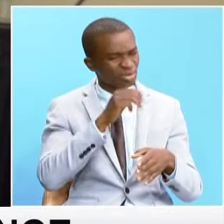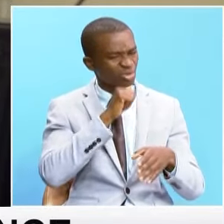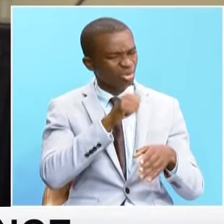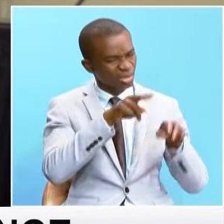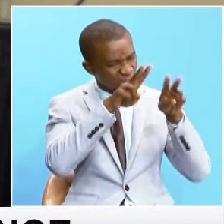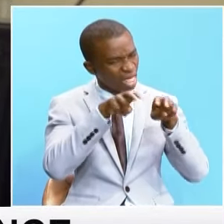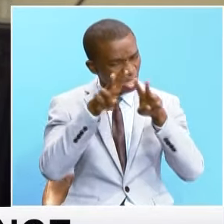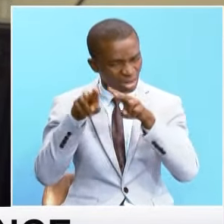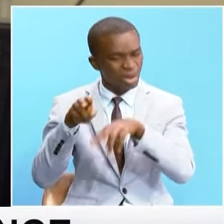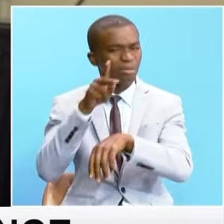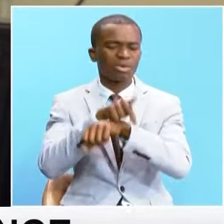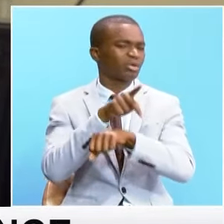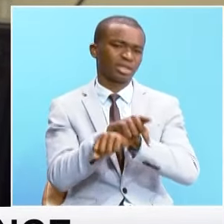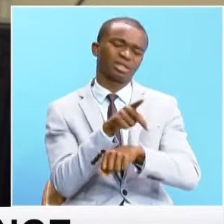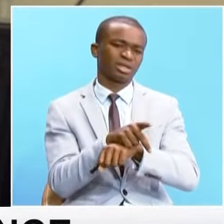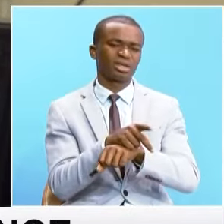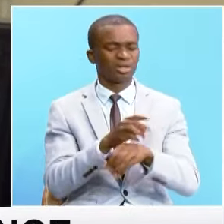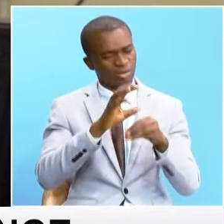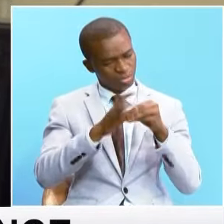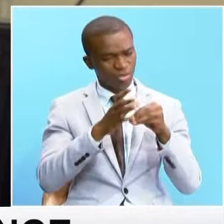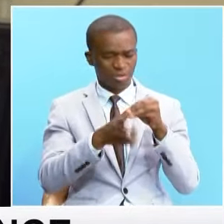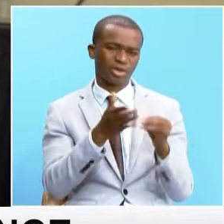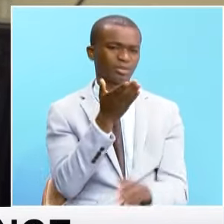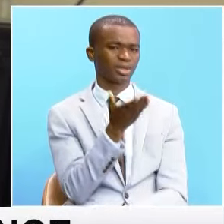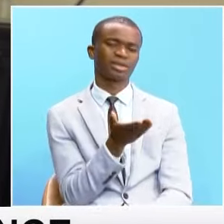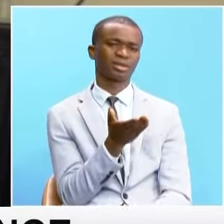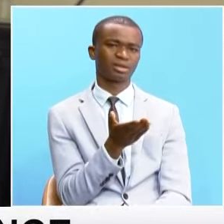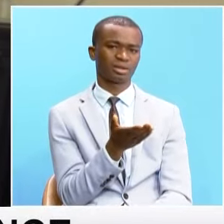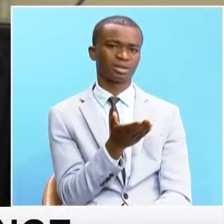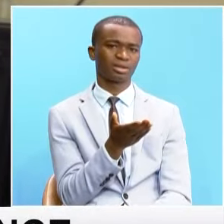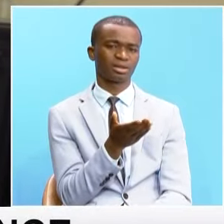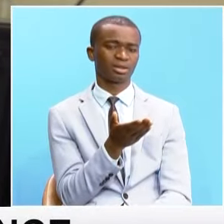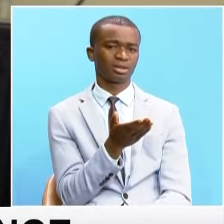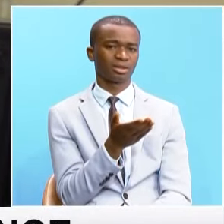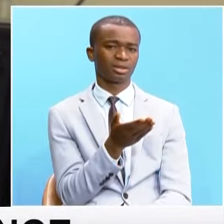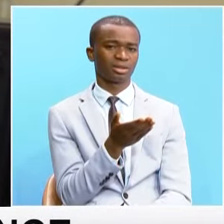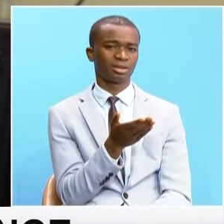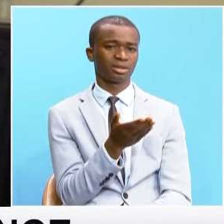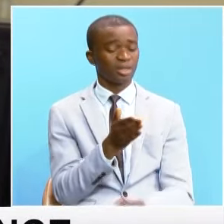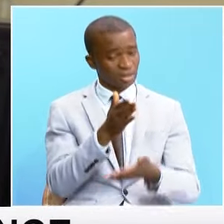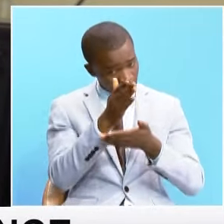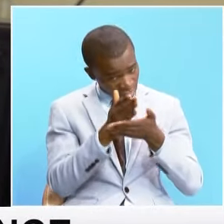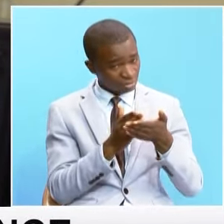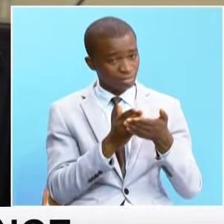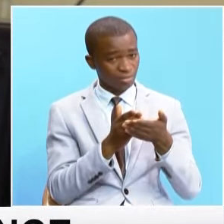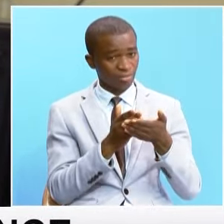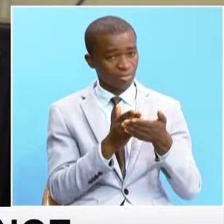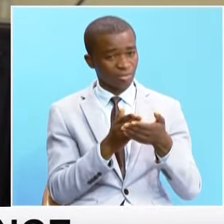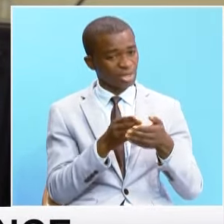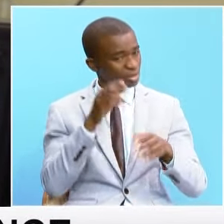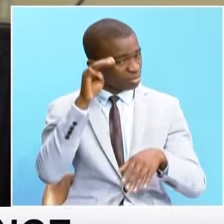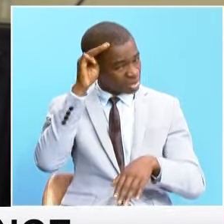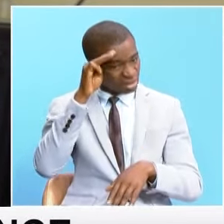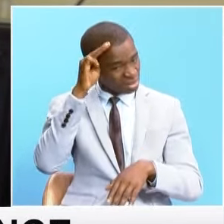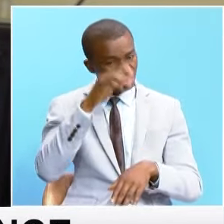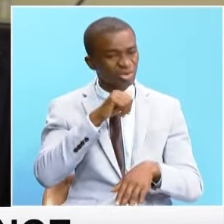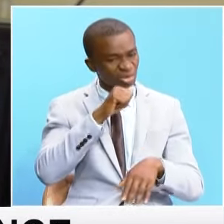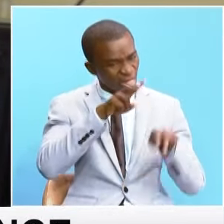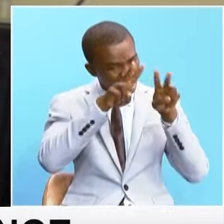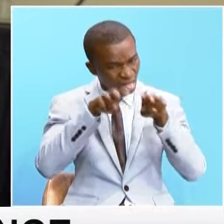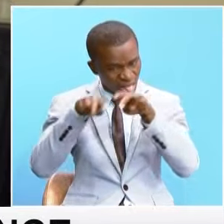basically it's for one reason, maybe, and I don't want to conjecture the reason why people still want to